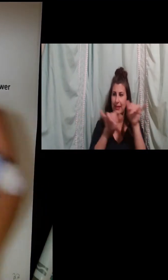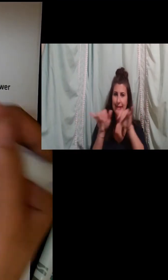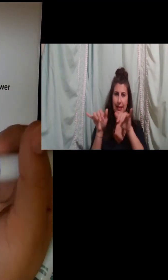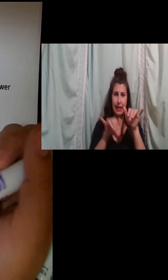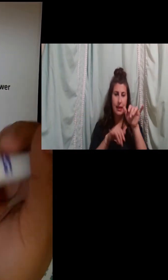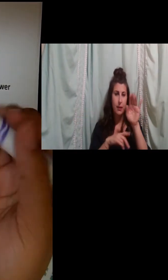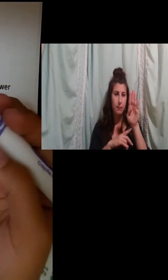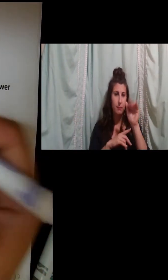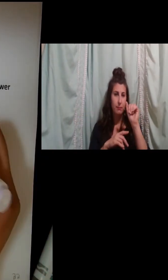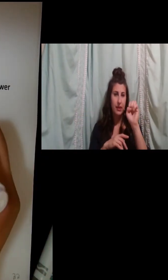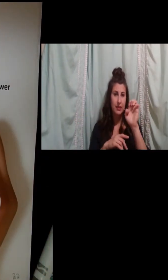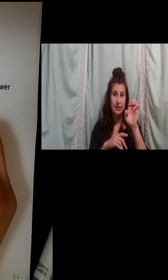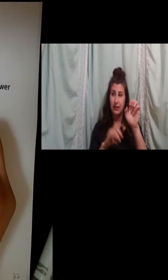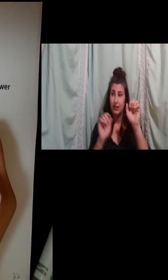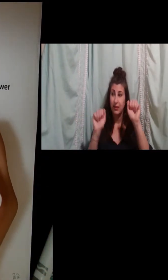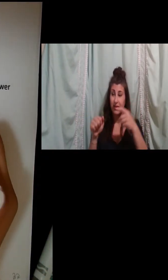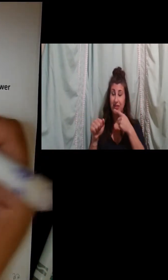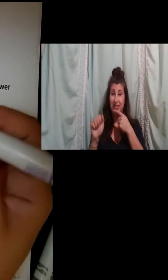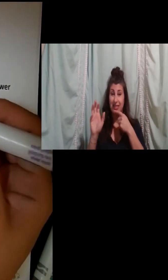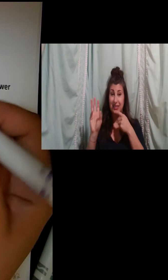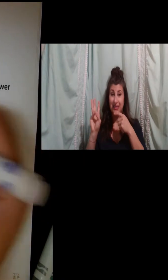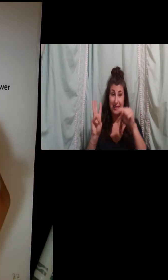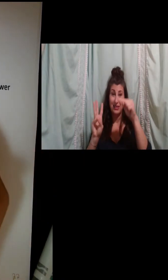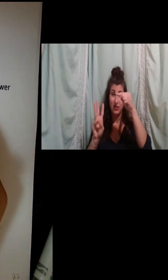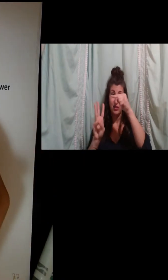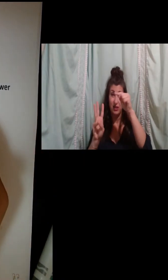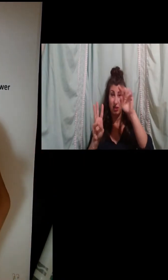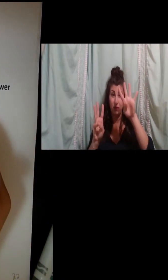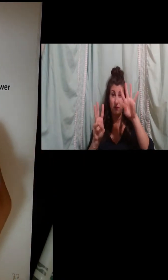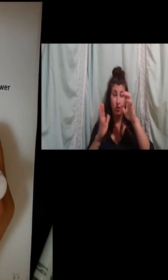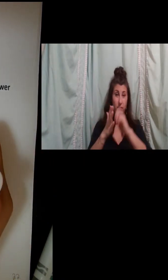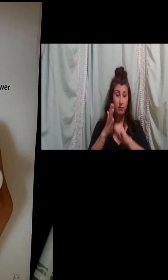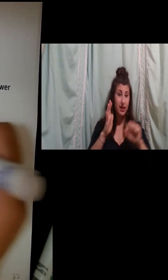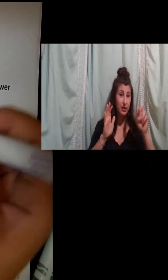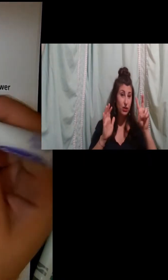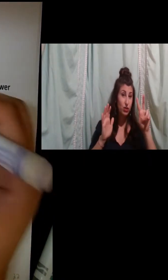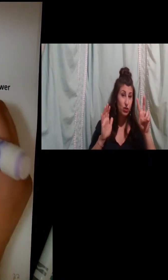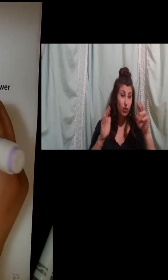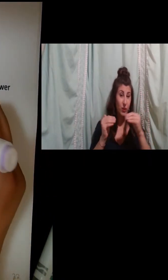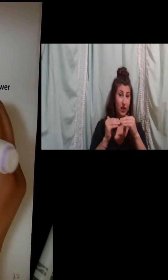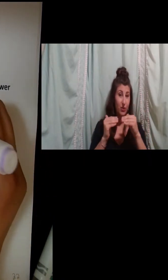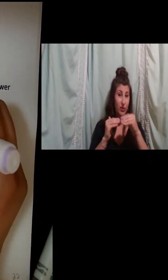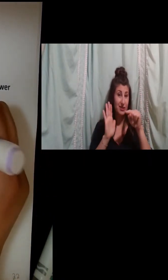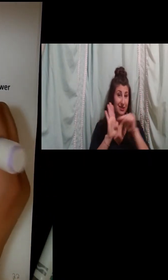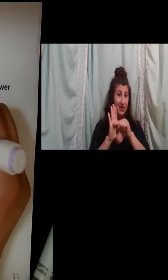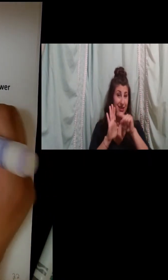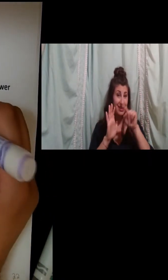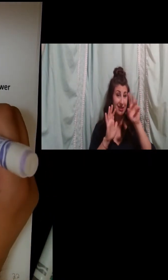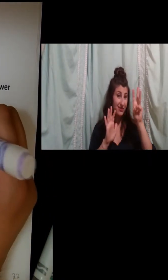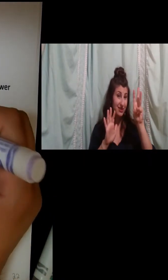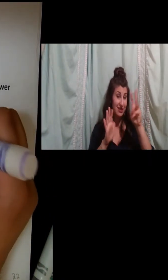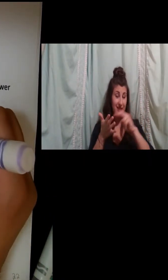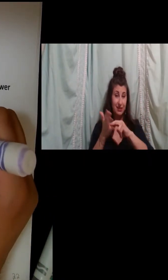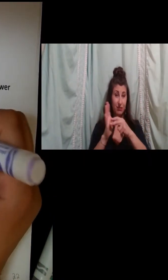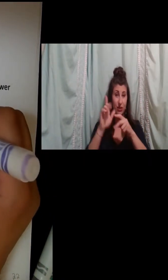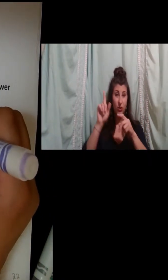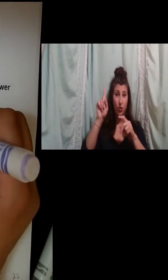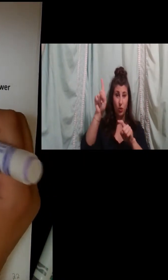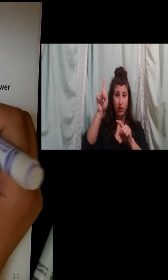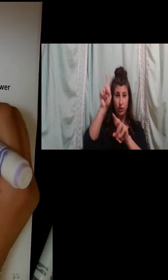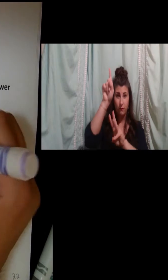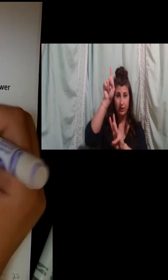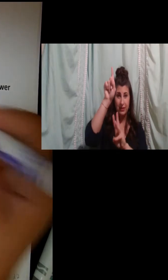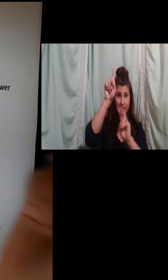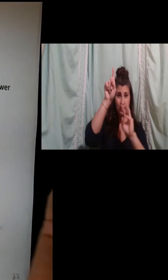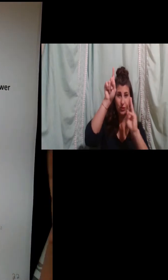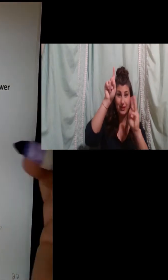these are the same bases, so I can say 6 to the negative 4 minus 2, which is negative 6, which is 1 over 6